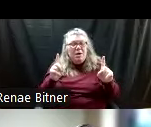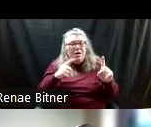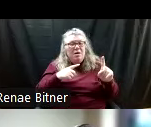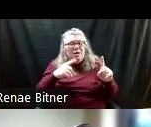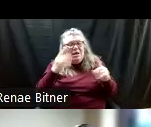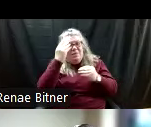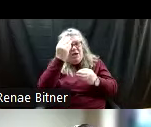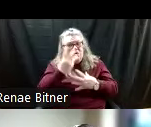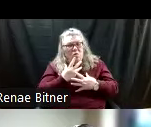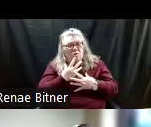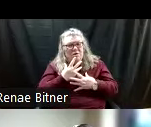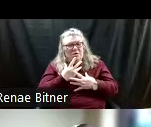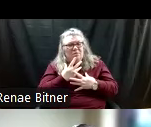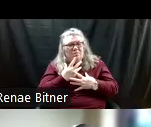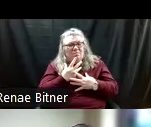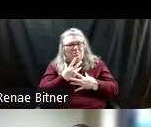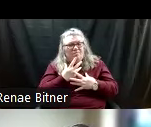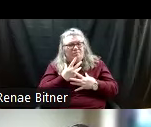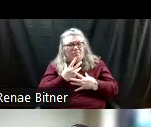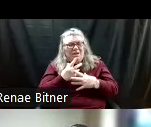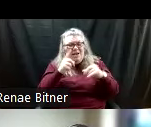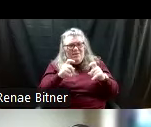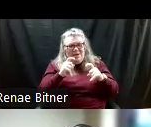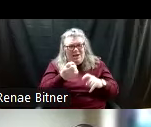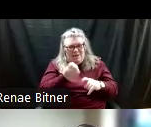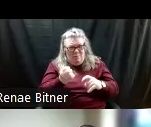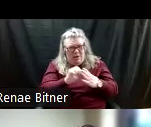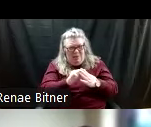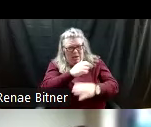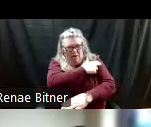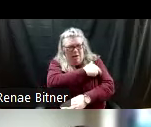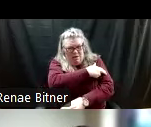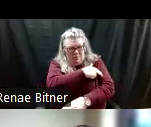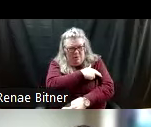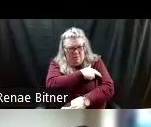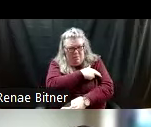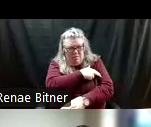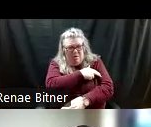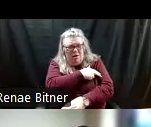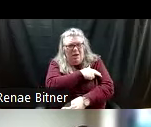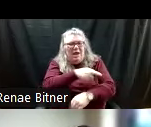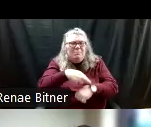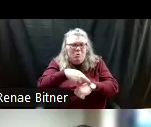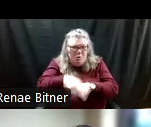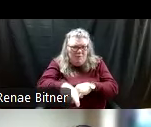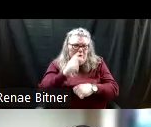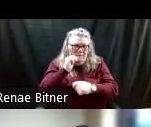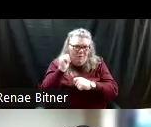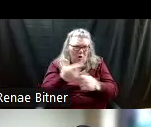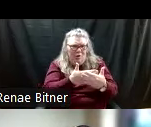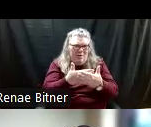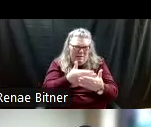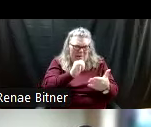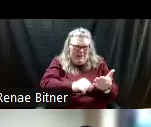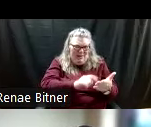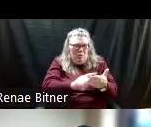told that the testing equipment at that hospital had been referring for everybody that week.